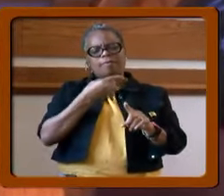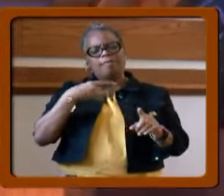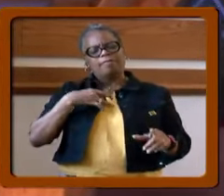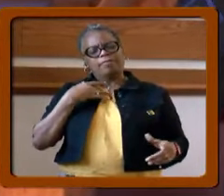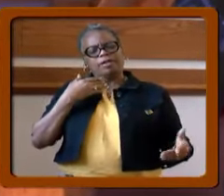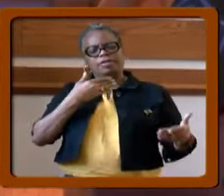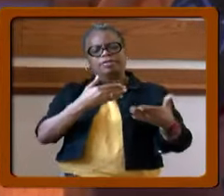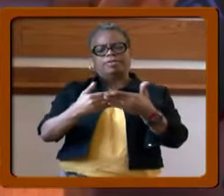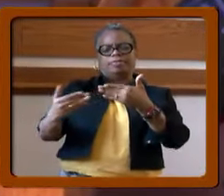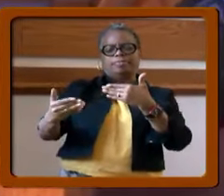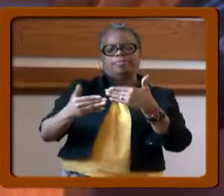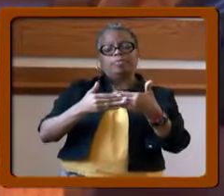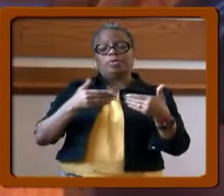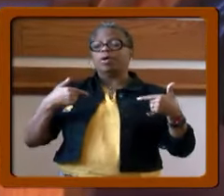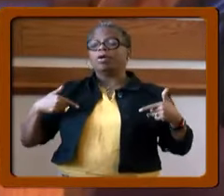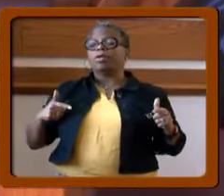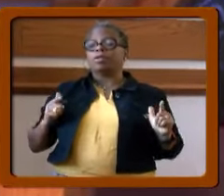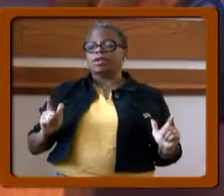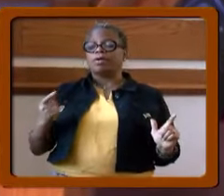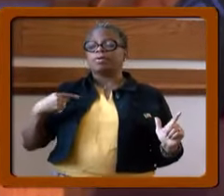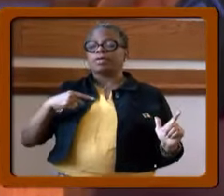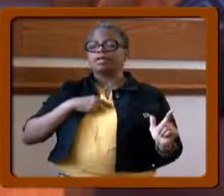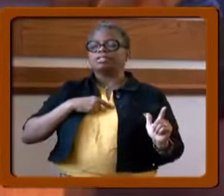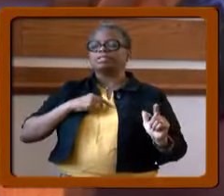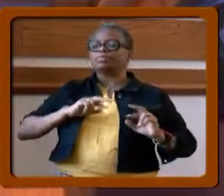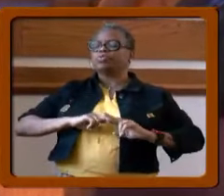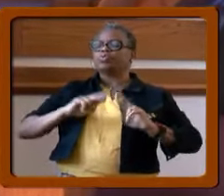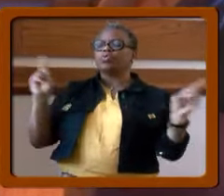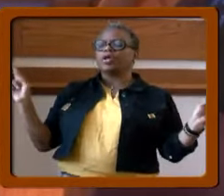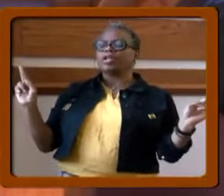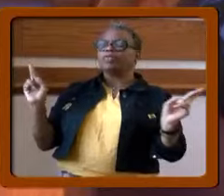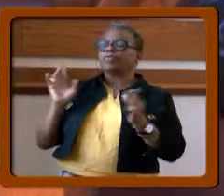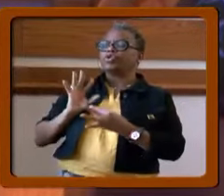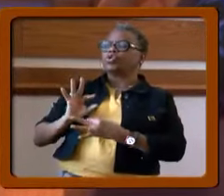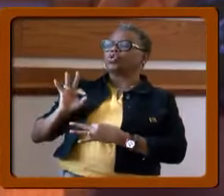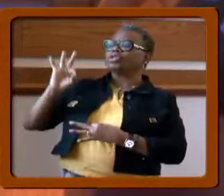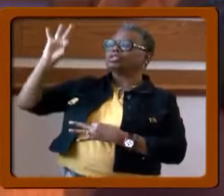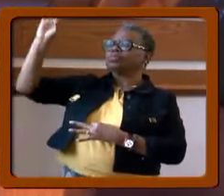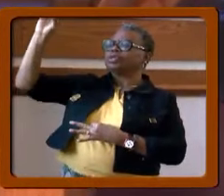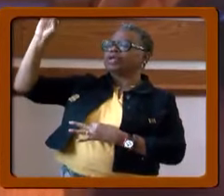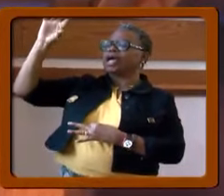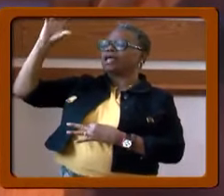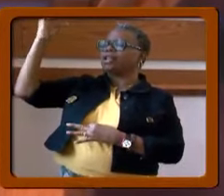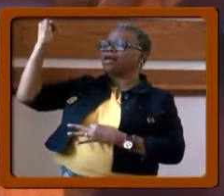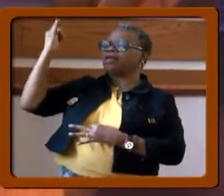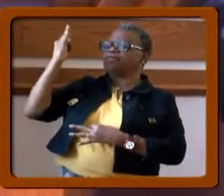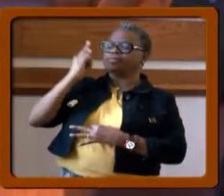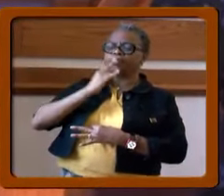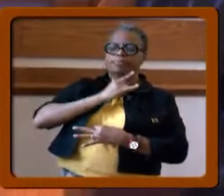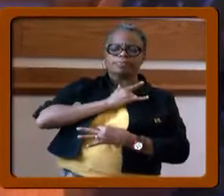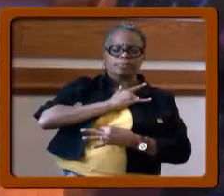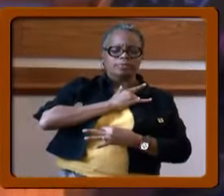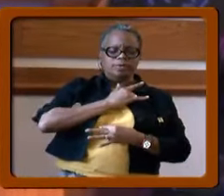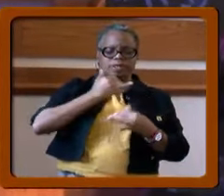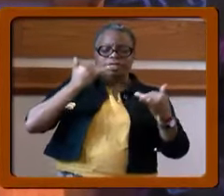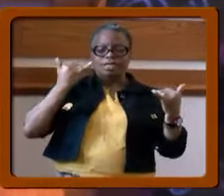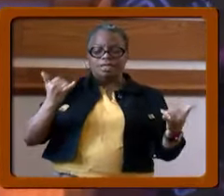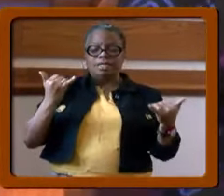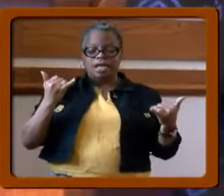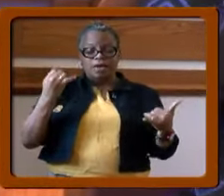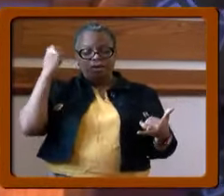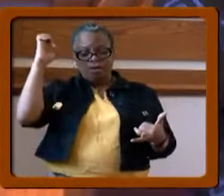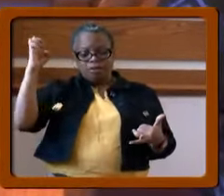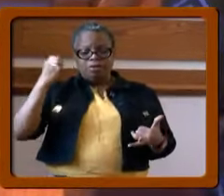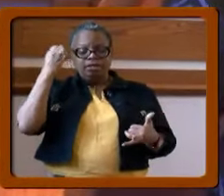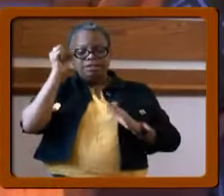May we be ready for and open to your spirit of transformation and love. In this Easter season, some